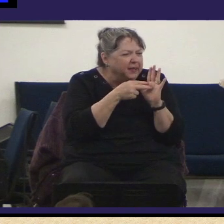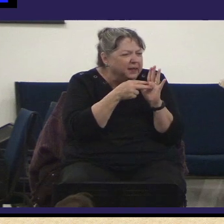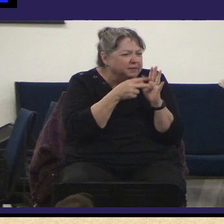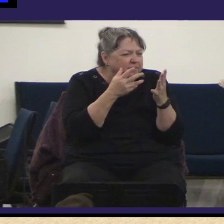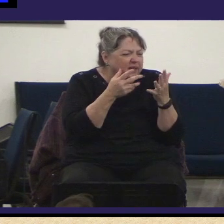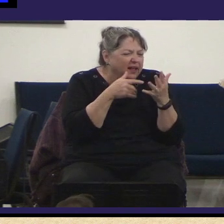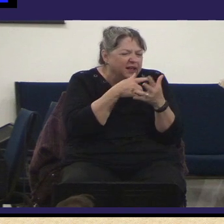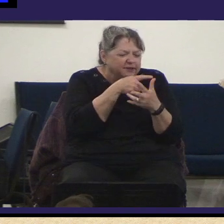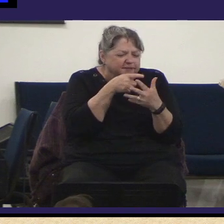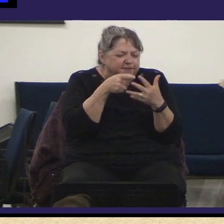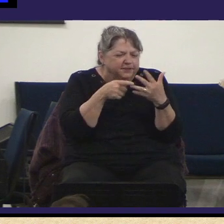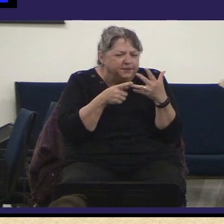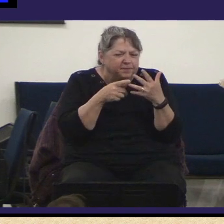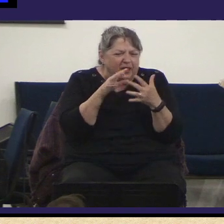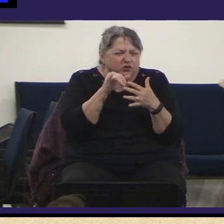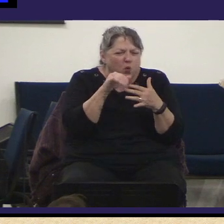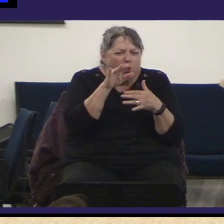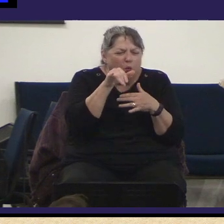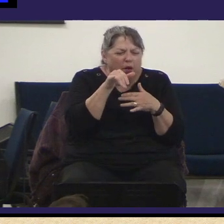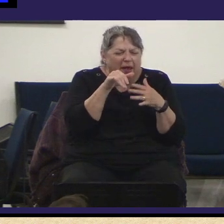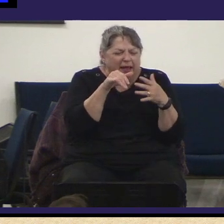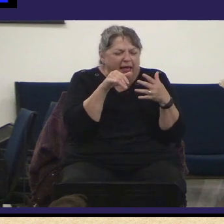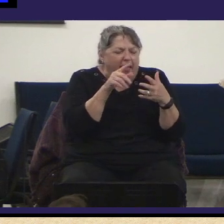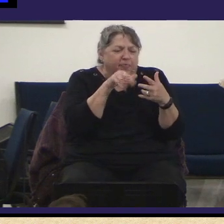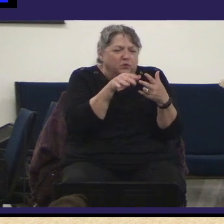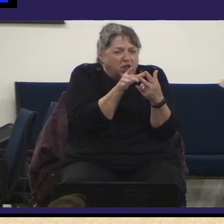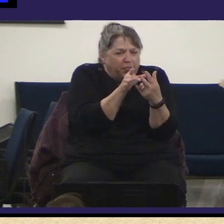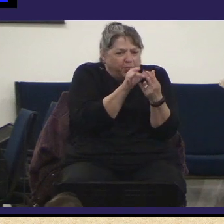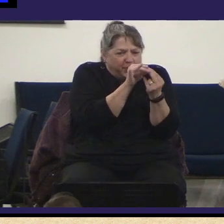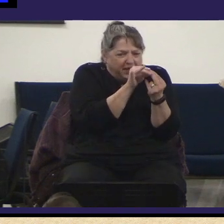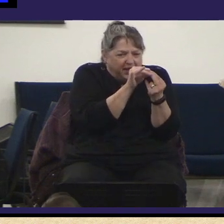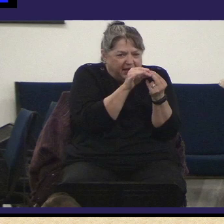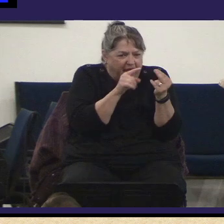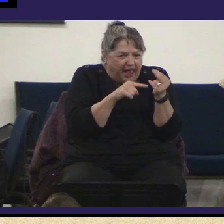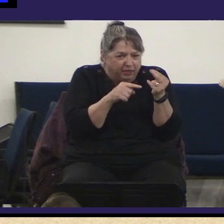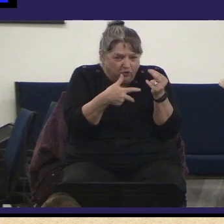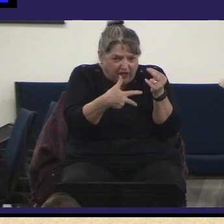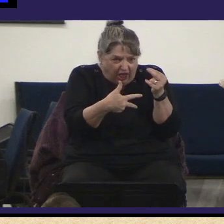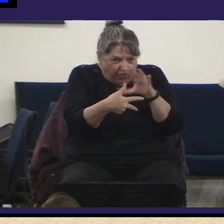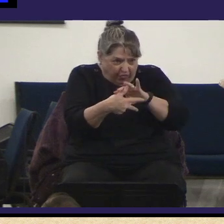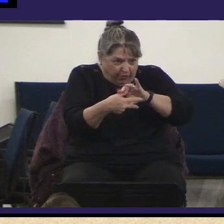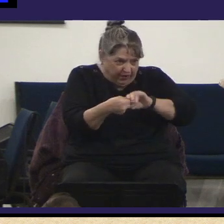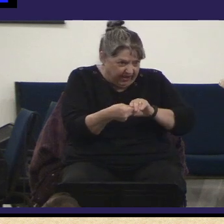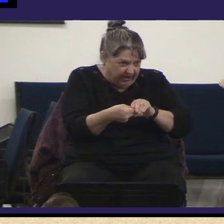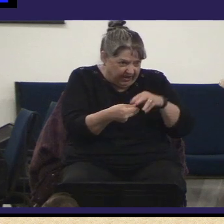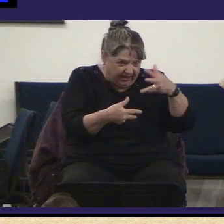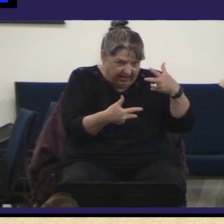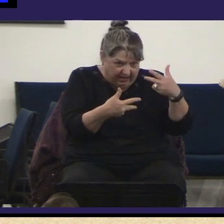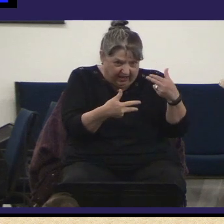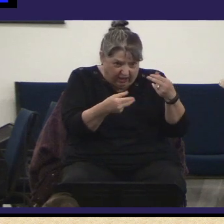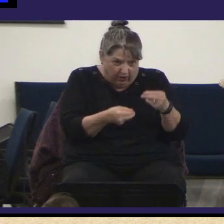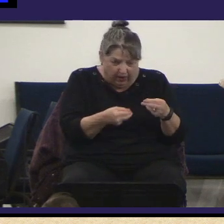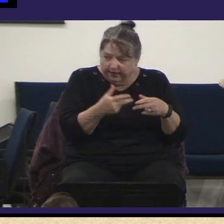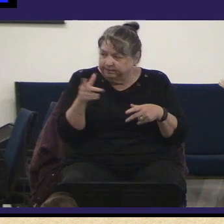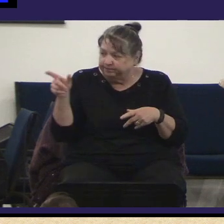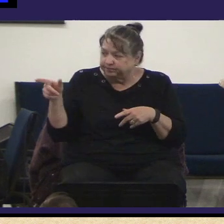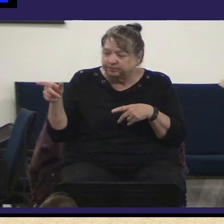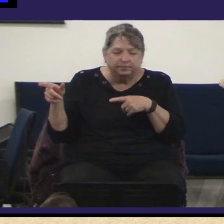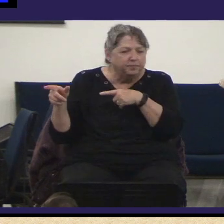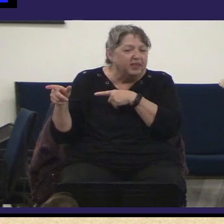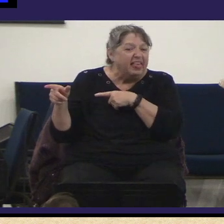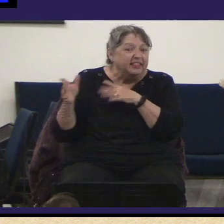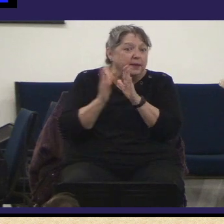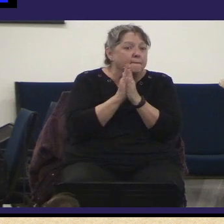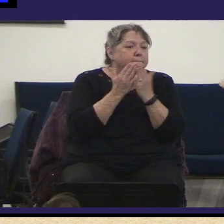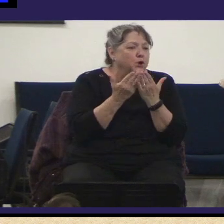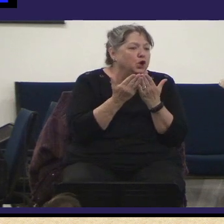So please listen carefully. Let me read this to you. It's from Neil Anderson's book, The Bondage Breaker.